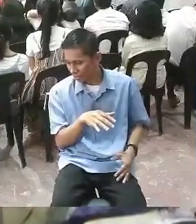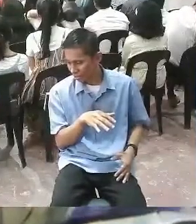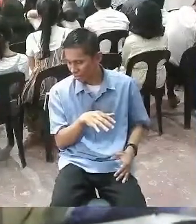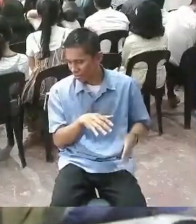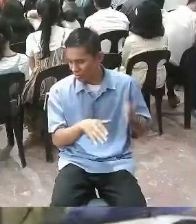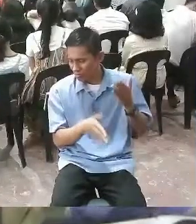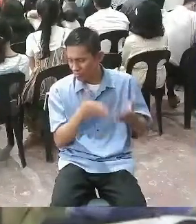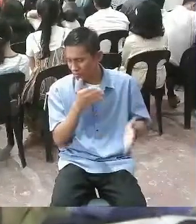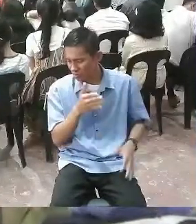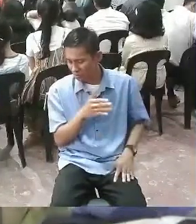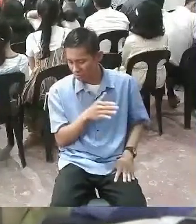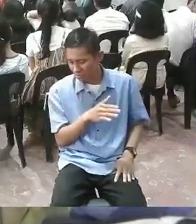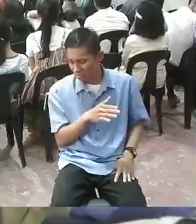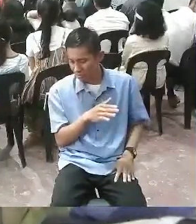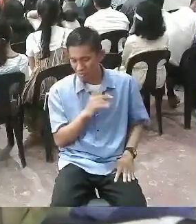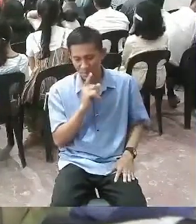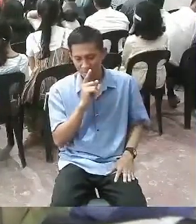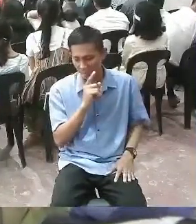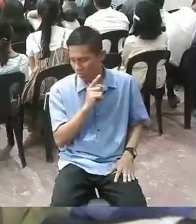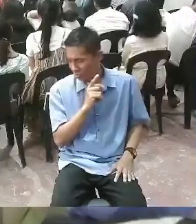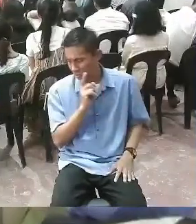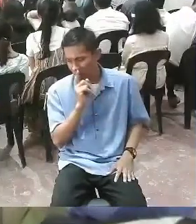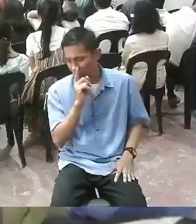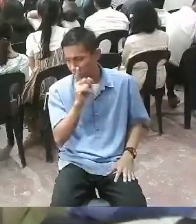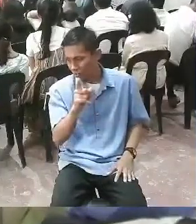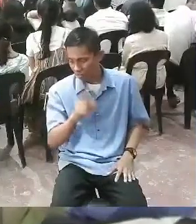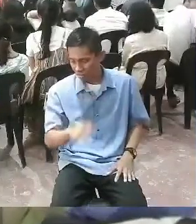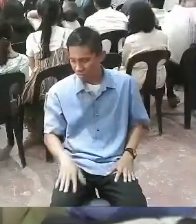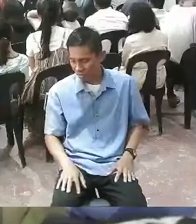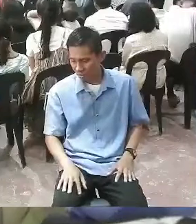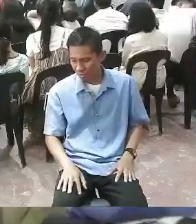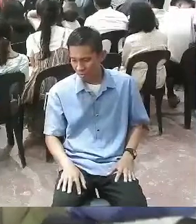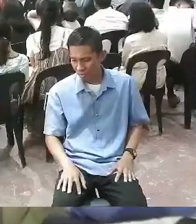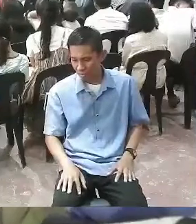Possibly 3 per day.